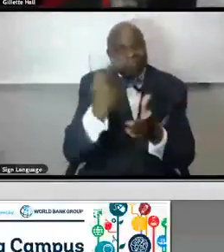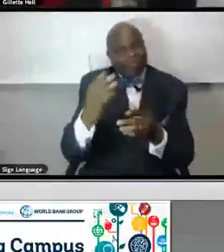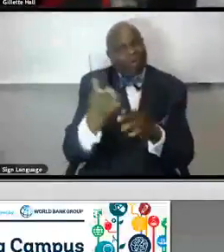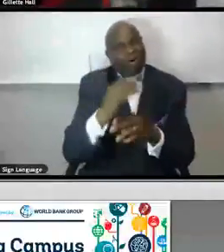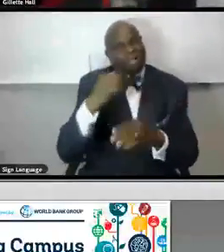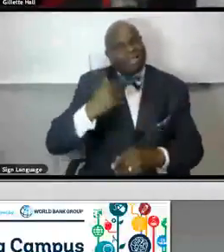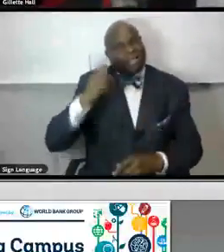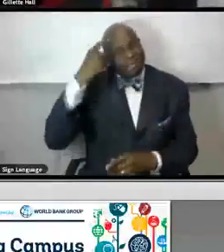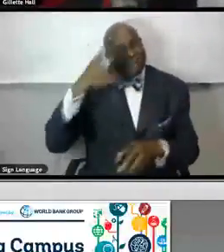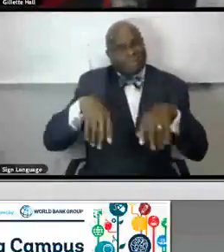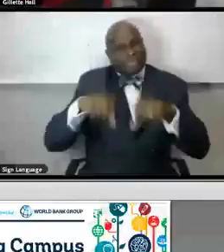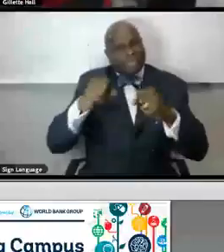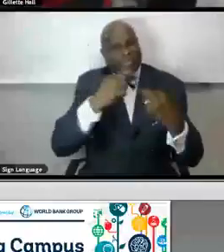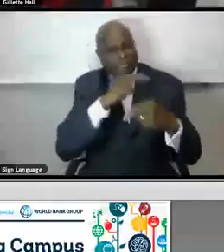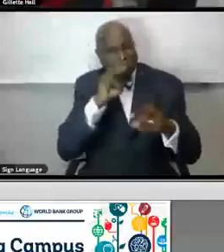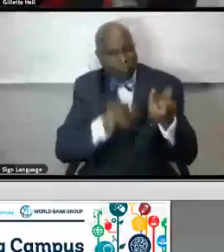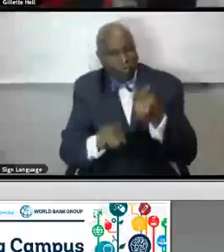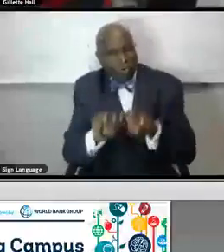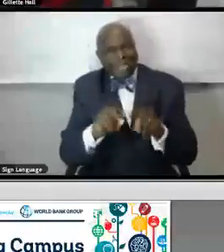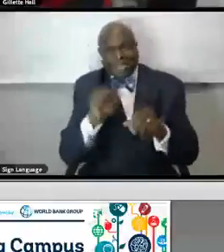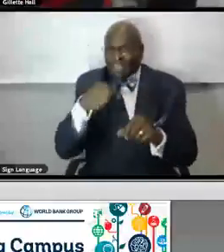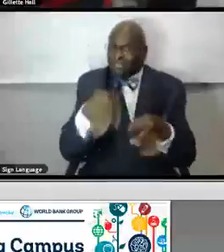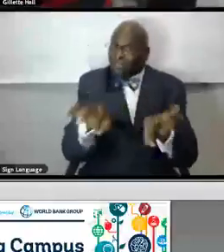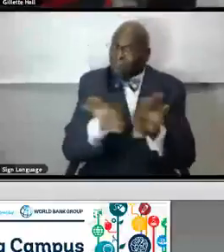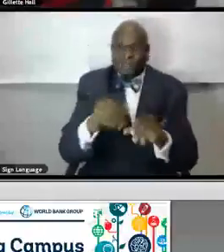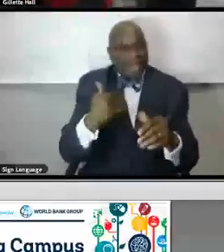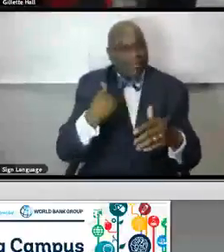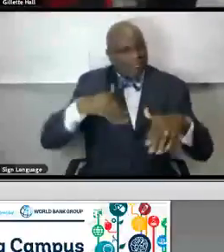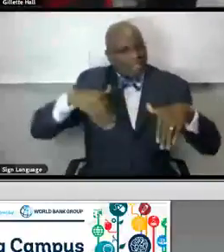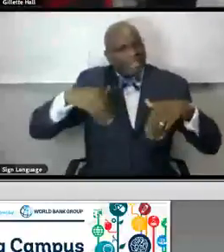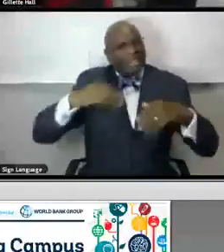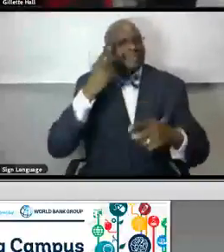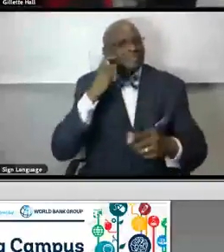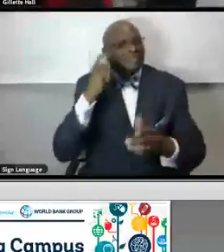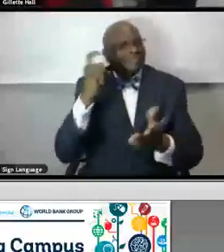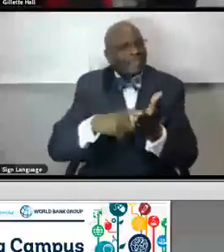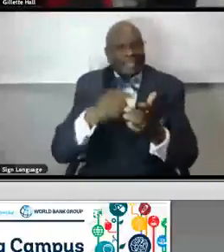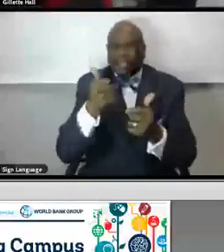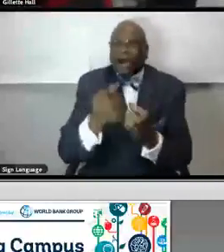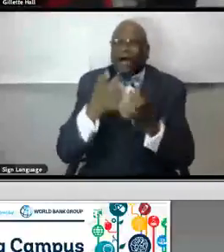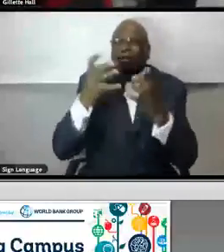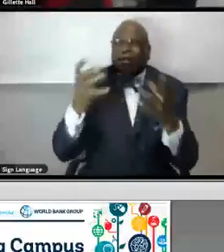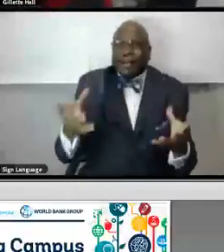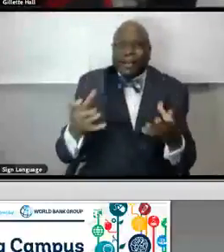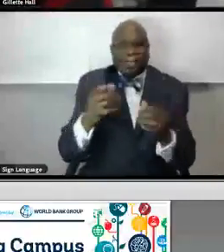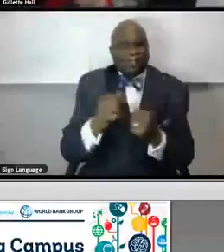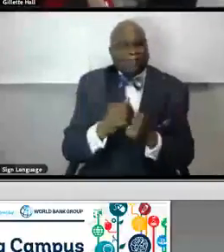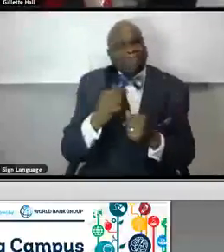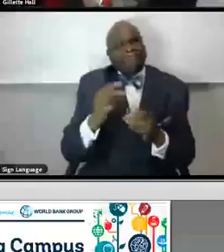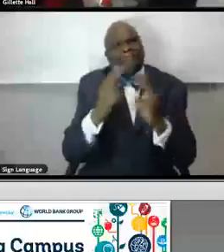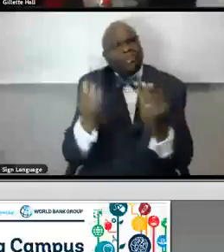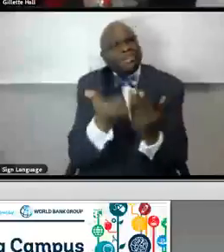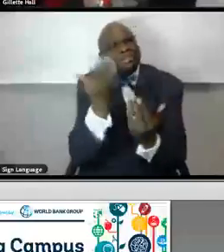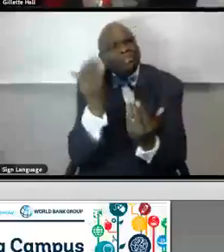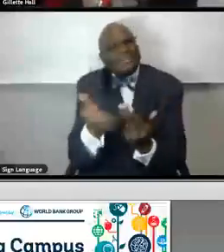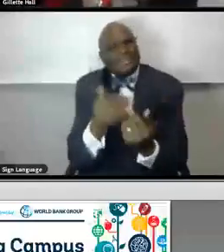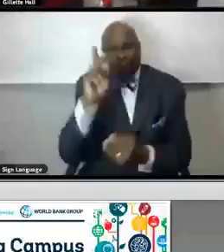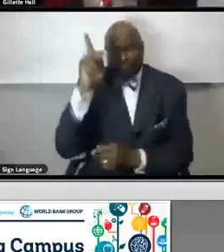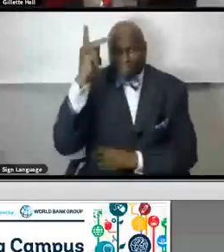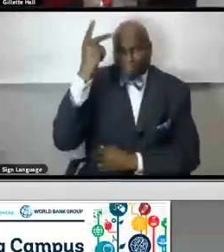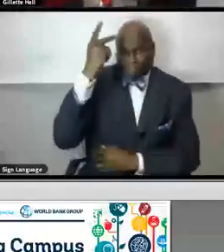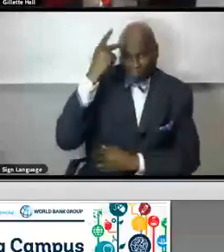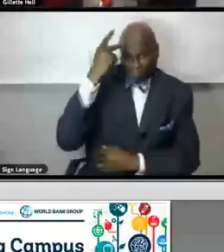very, so yes, it's important, but we have not yet seen a lot of, that it is very easy